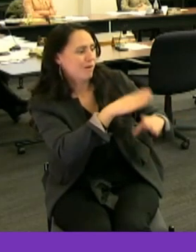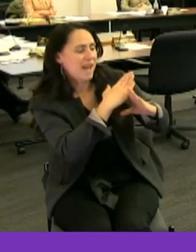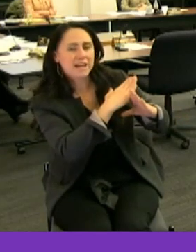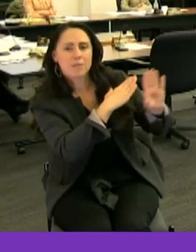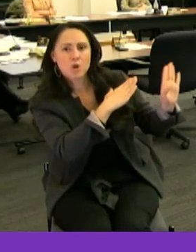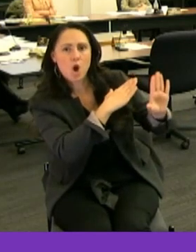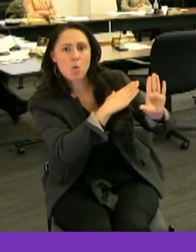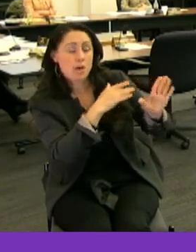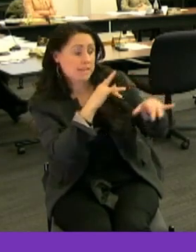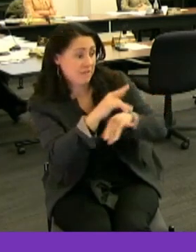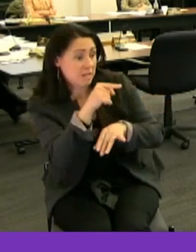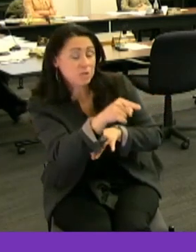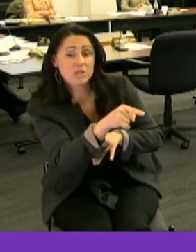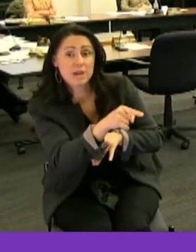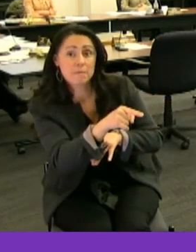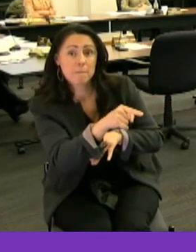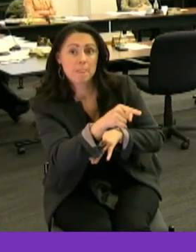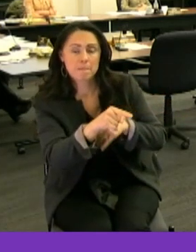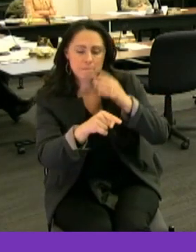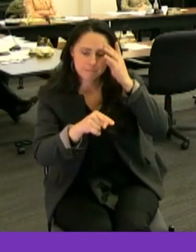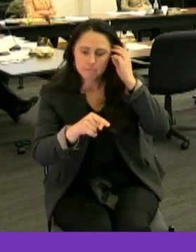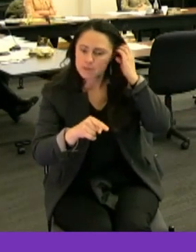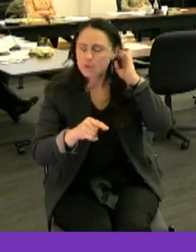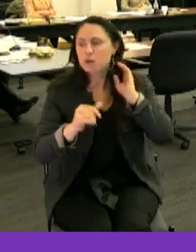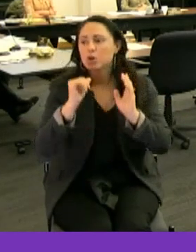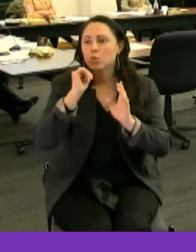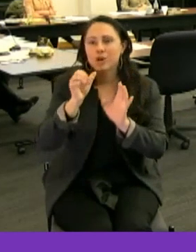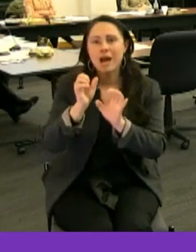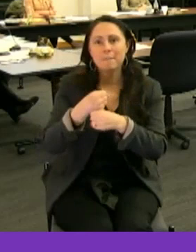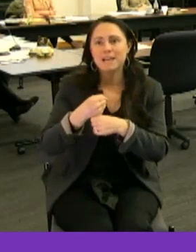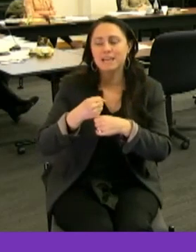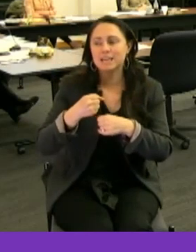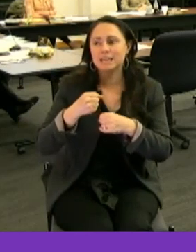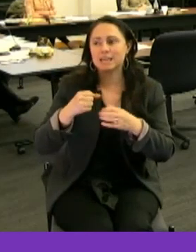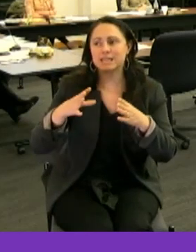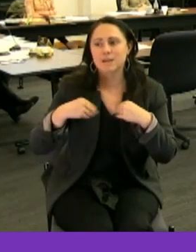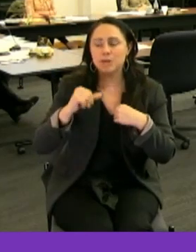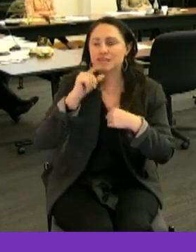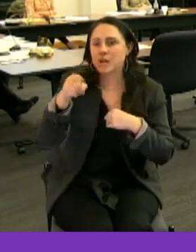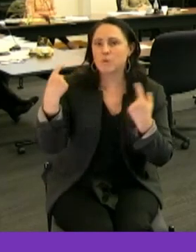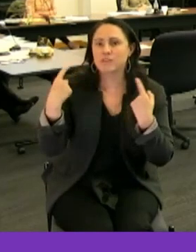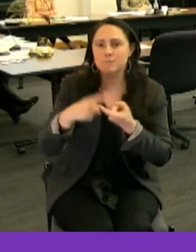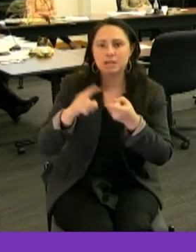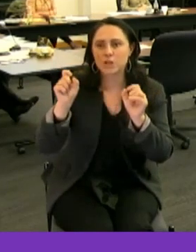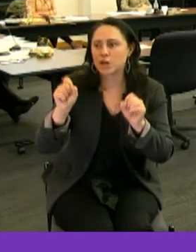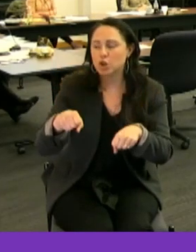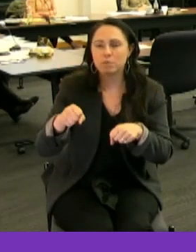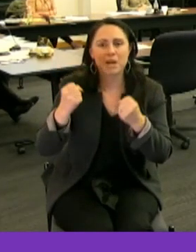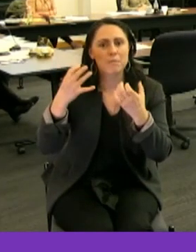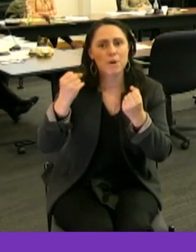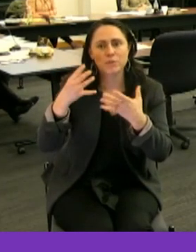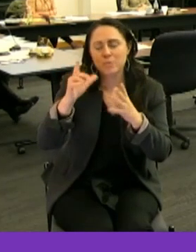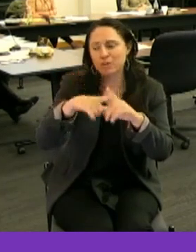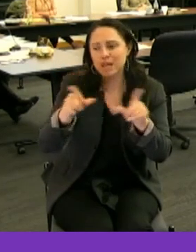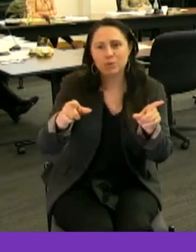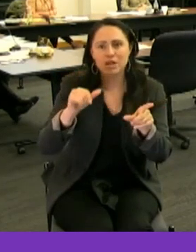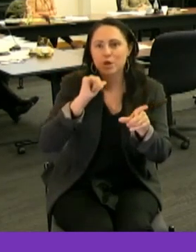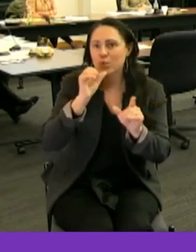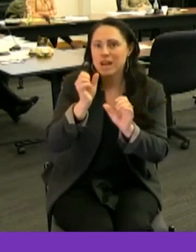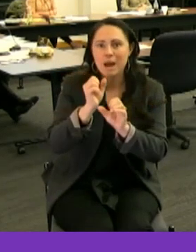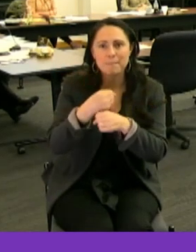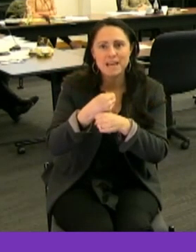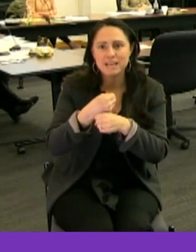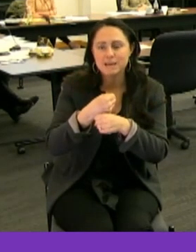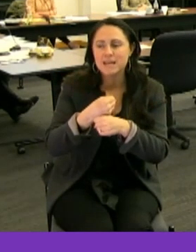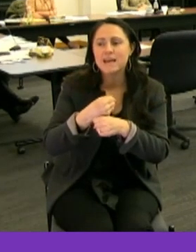it. It's available to them. A reminder, we're not making it accessible. And it's not only Spanish, it could be multiple languages. We're not making